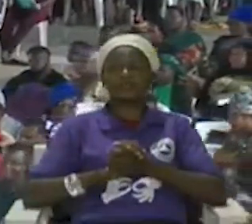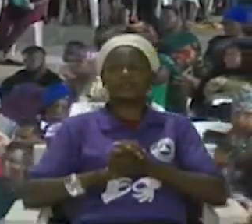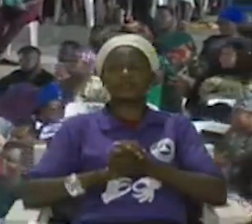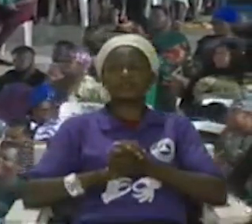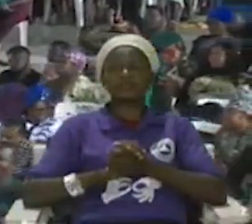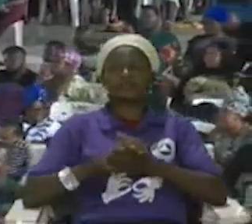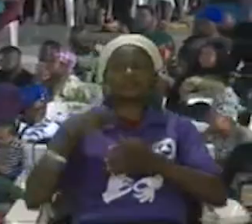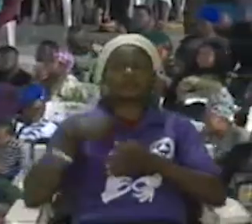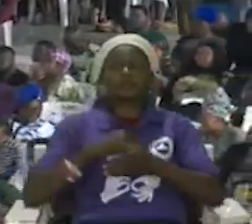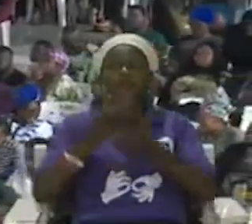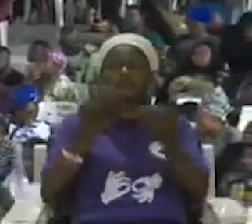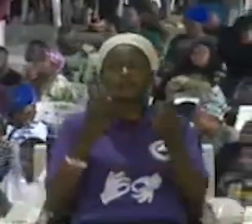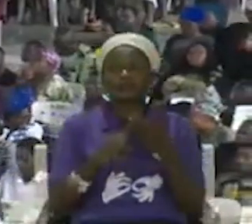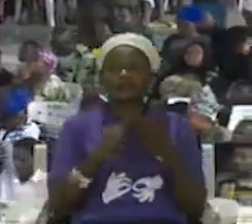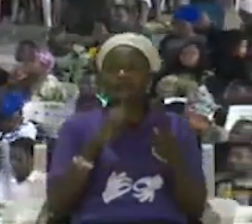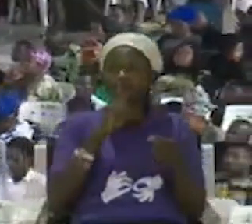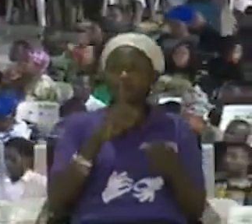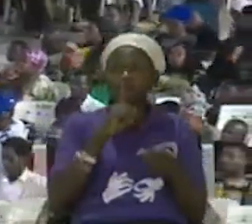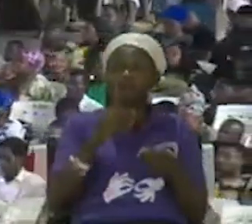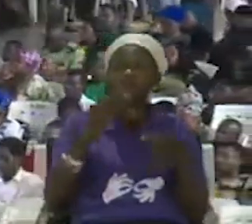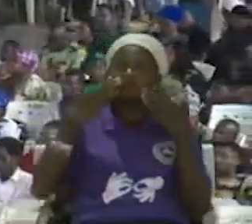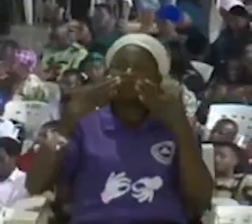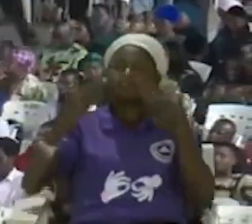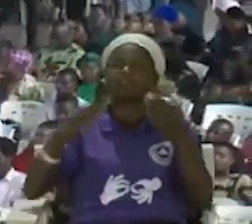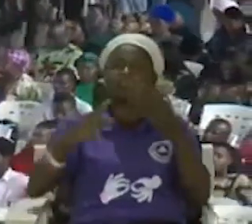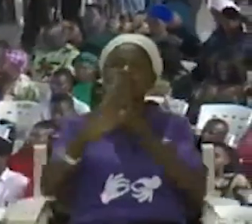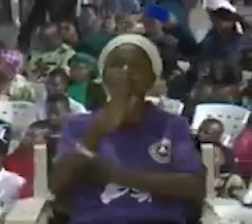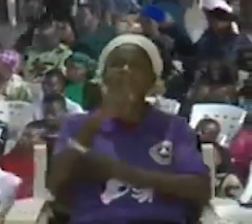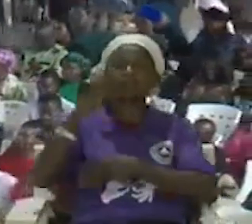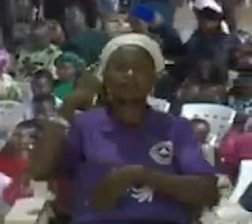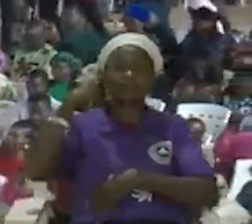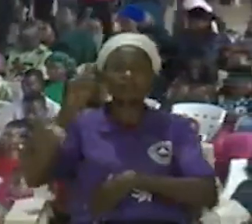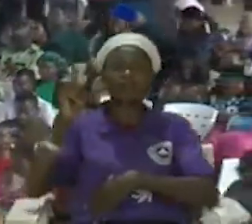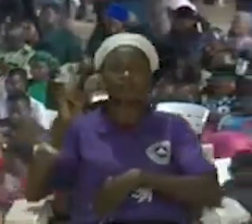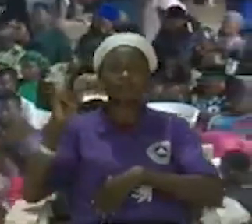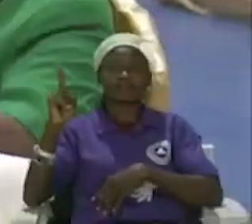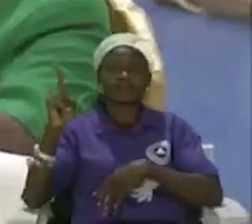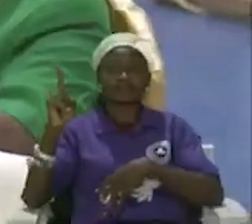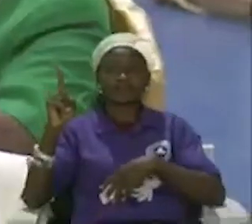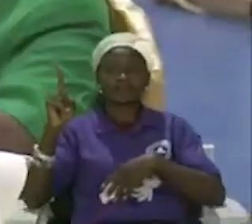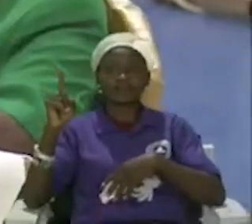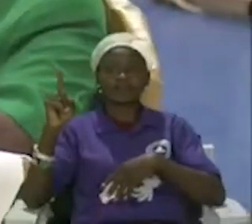We want to really, really thank God for